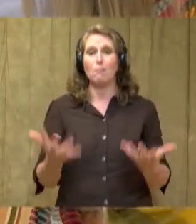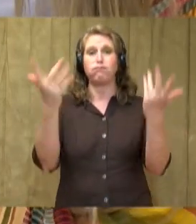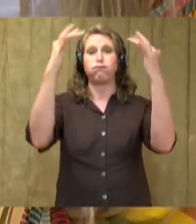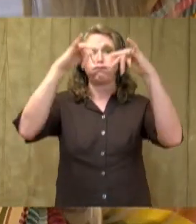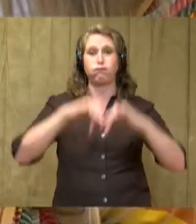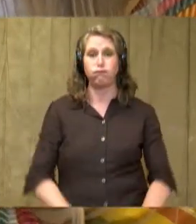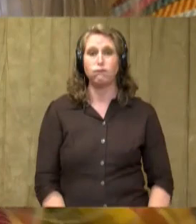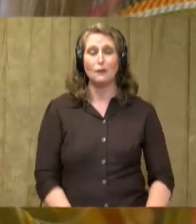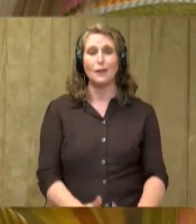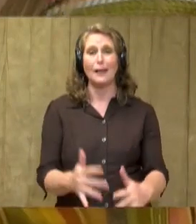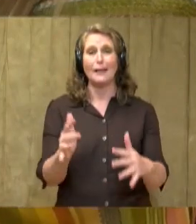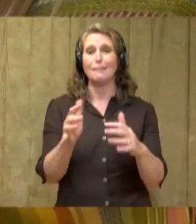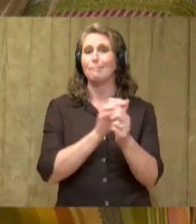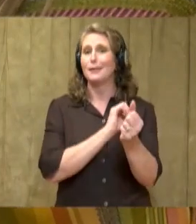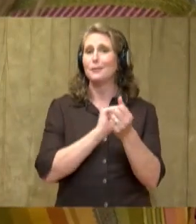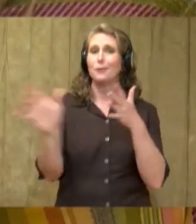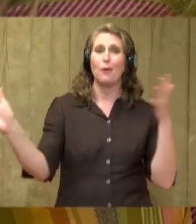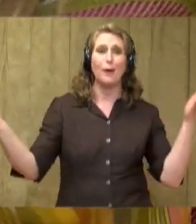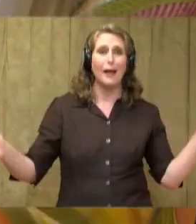burnt down.